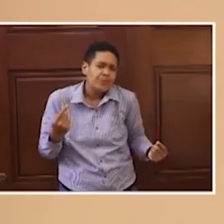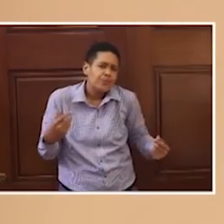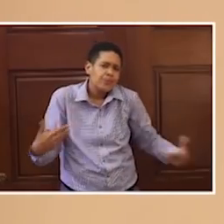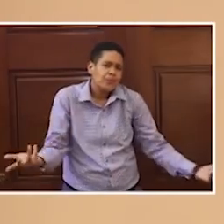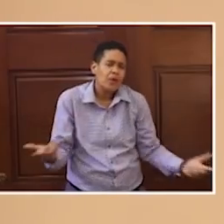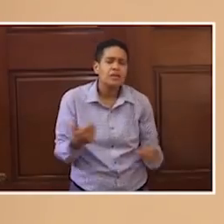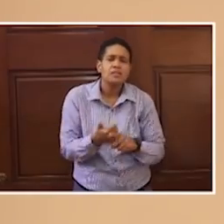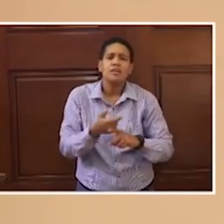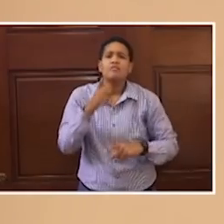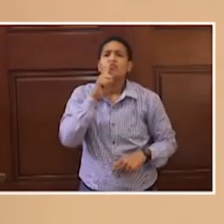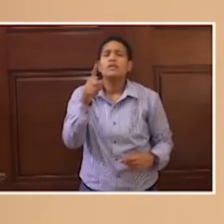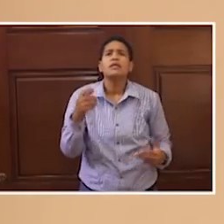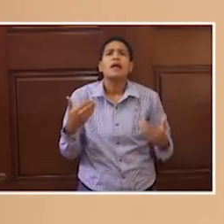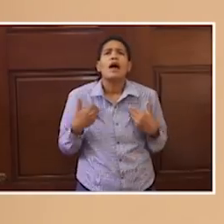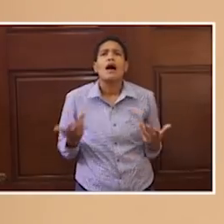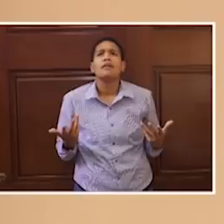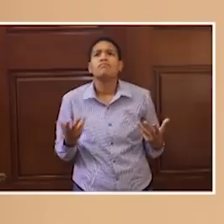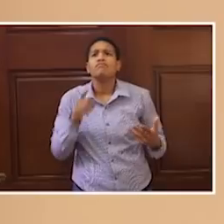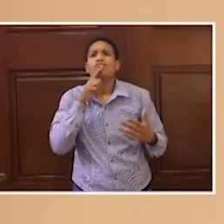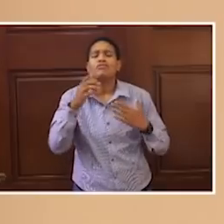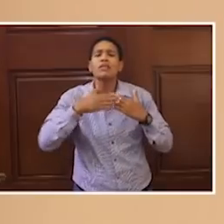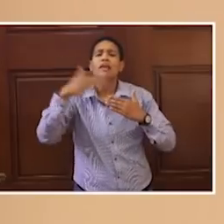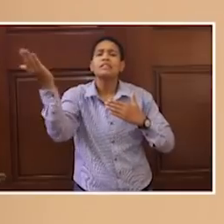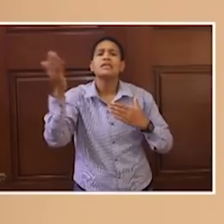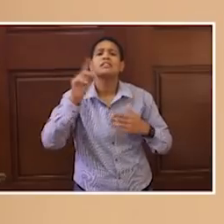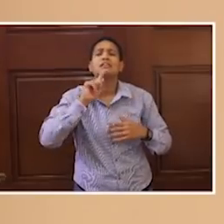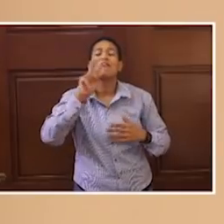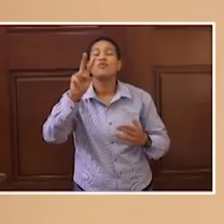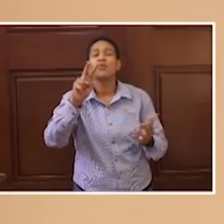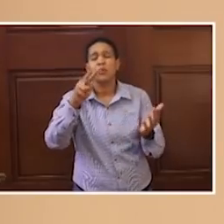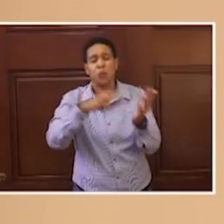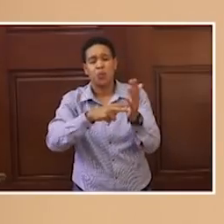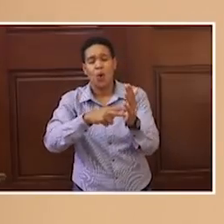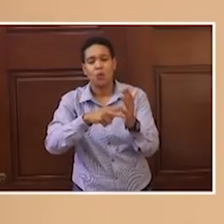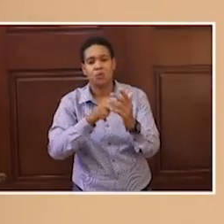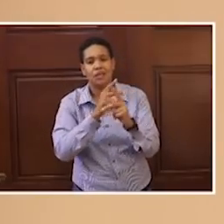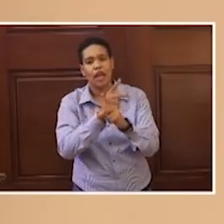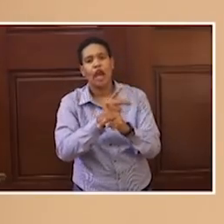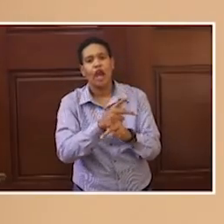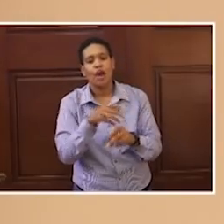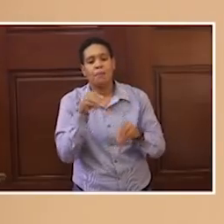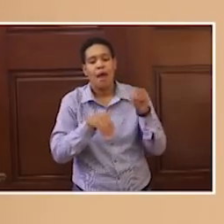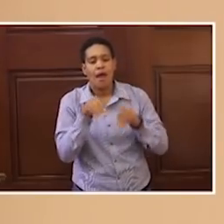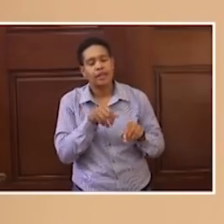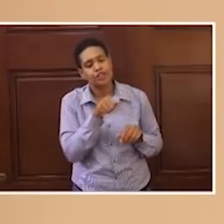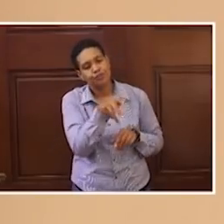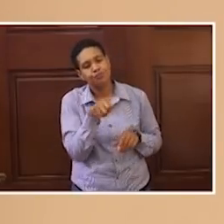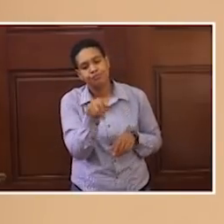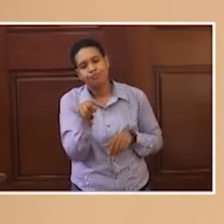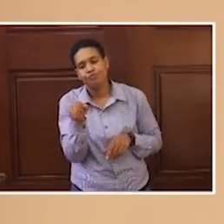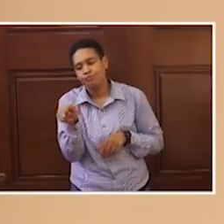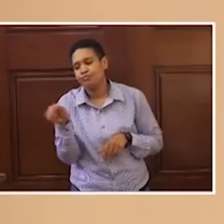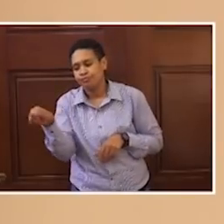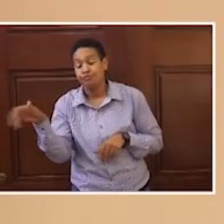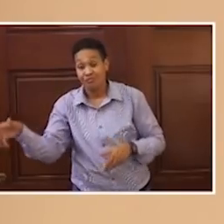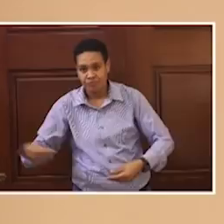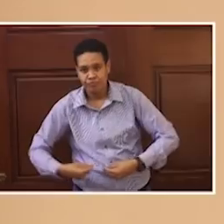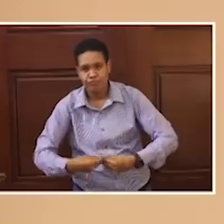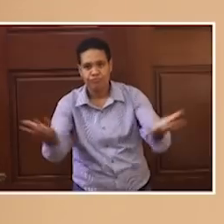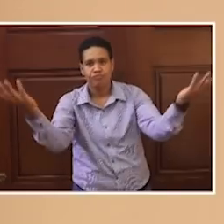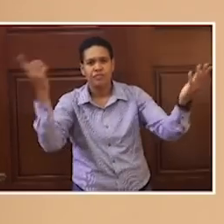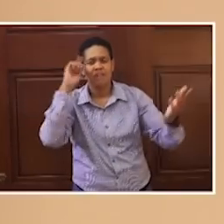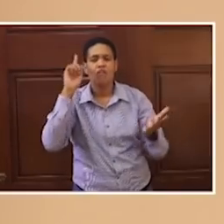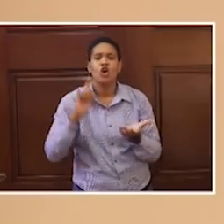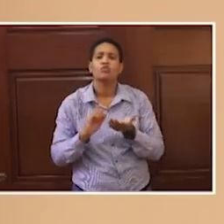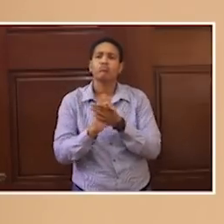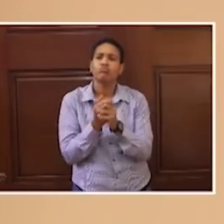there have been in excess of 2,000 care packages that have been distributed. In terms of